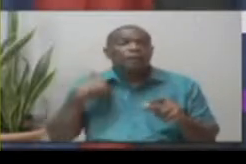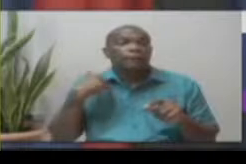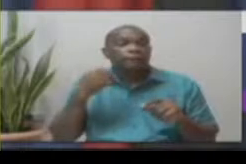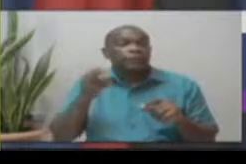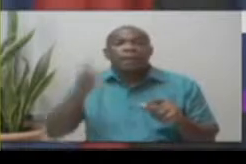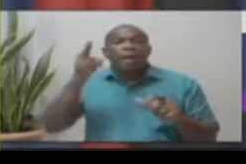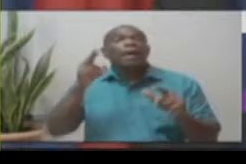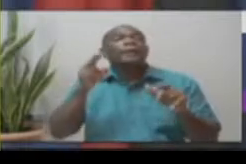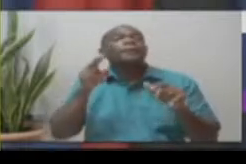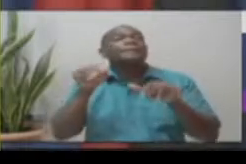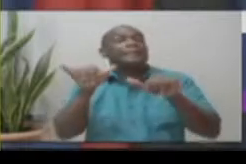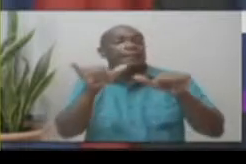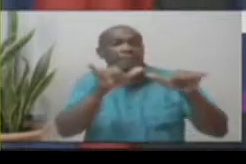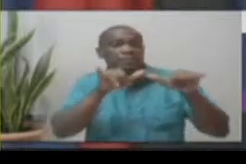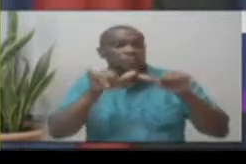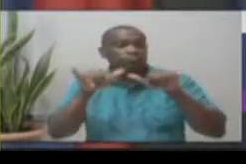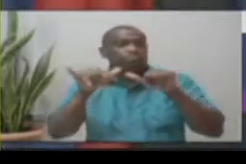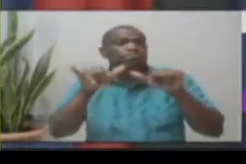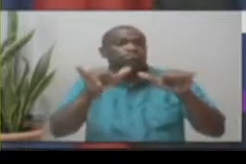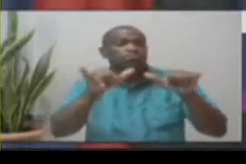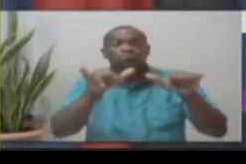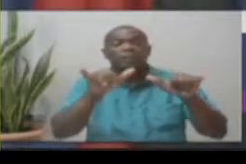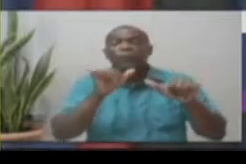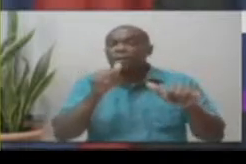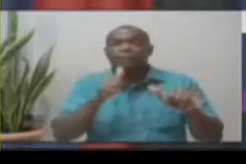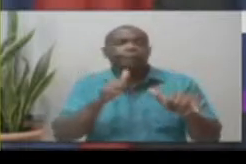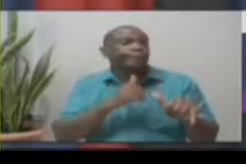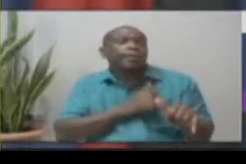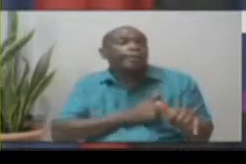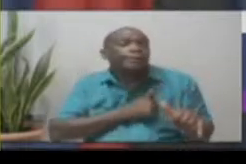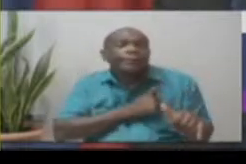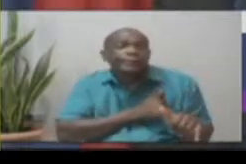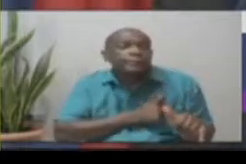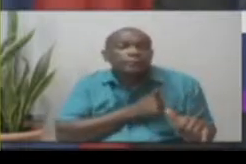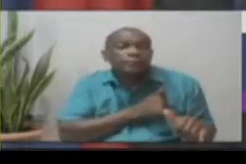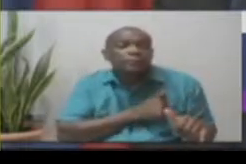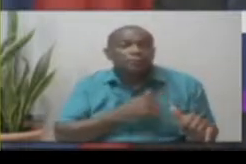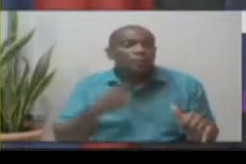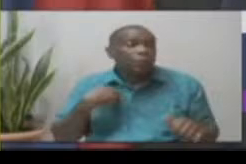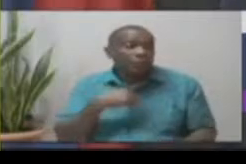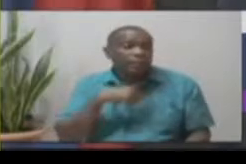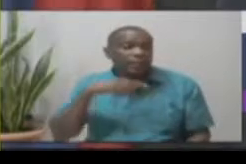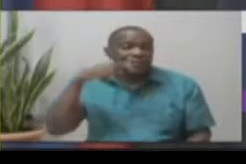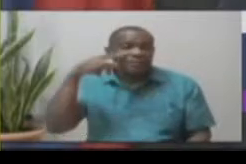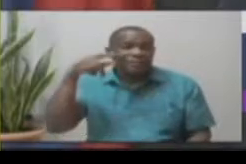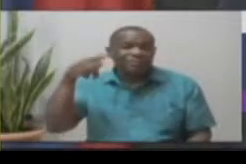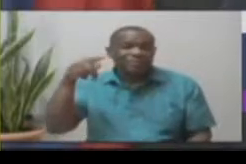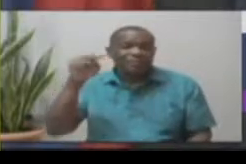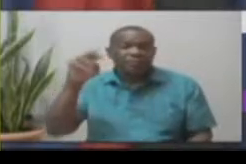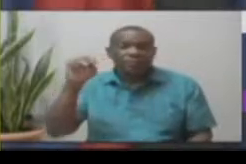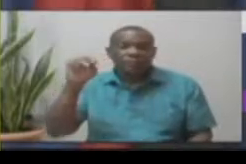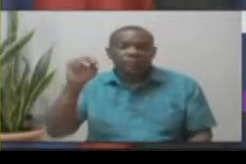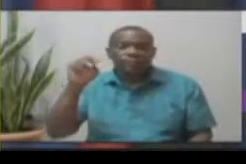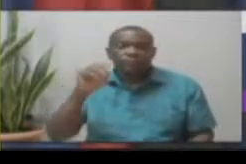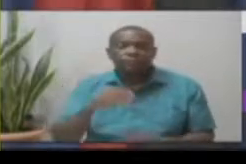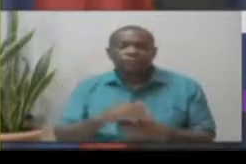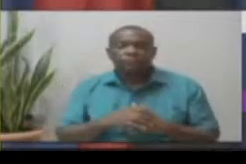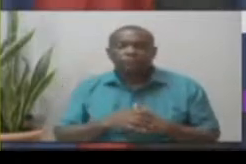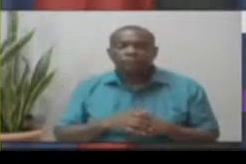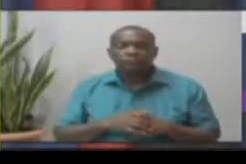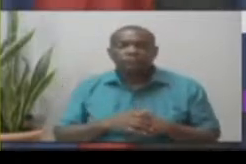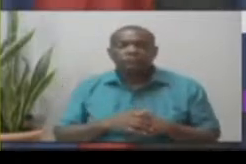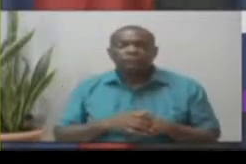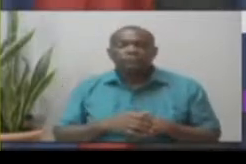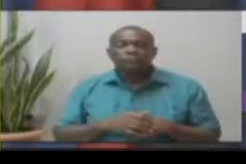apologies, because we are the PNM. But I simply ask you not to expect me to